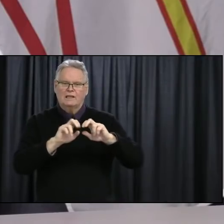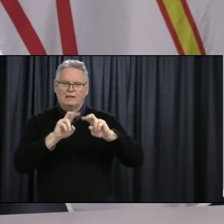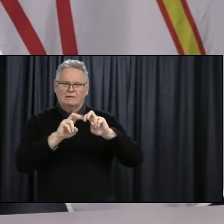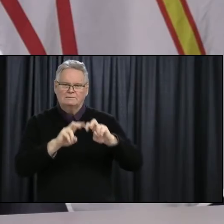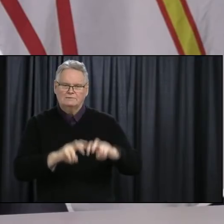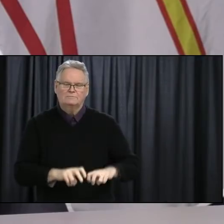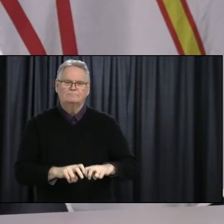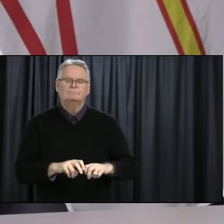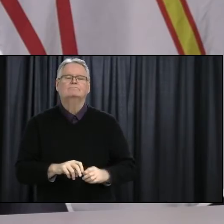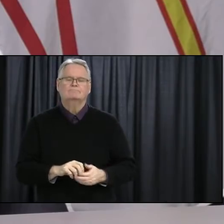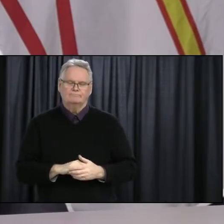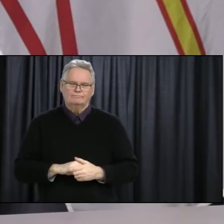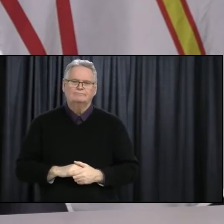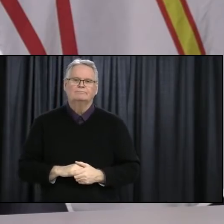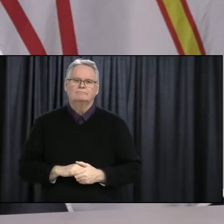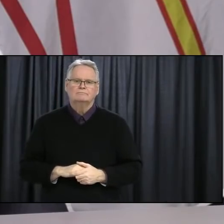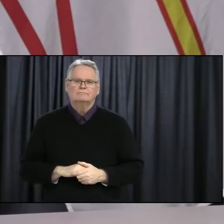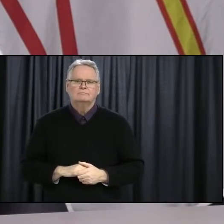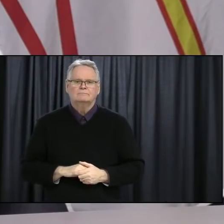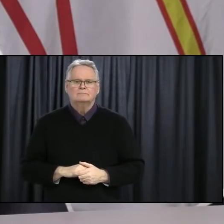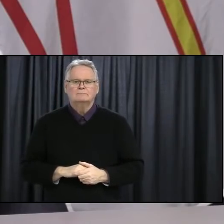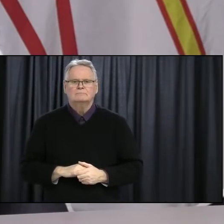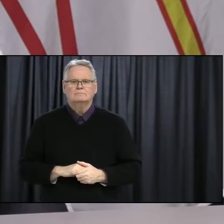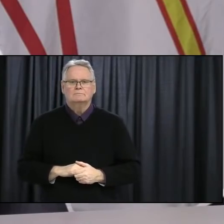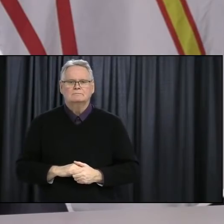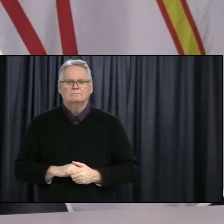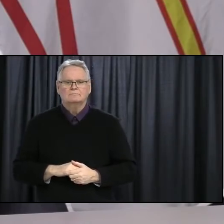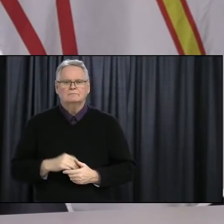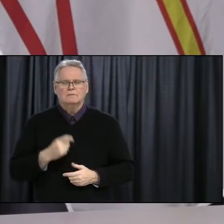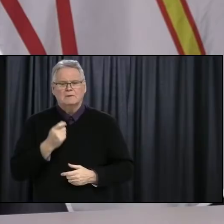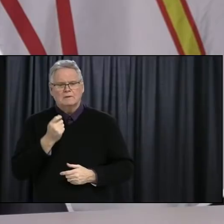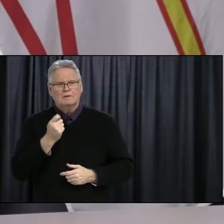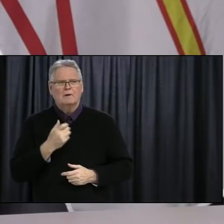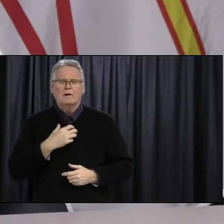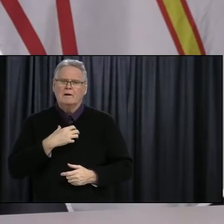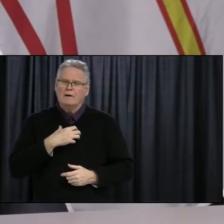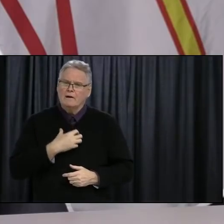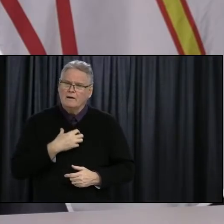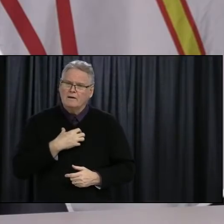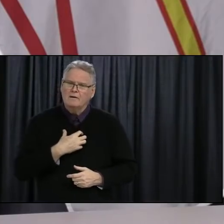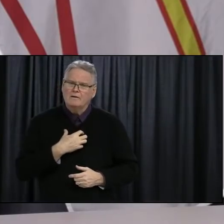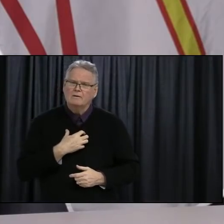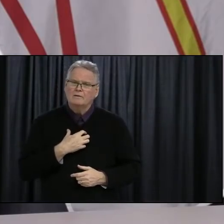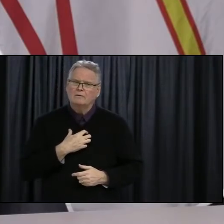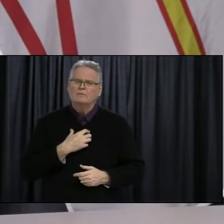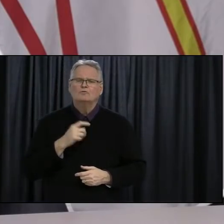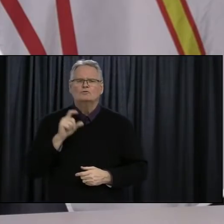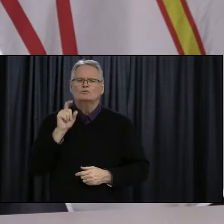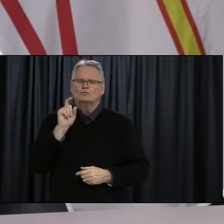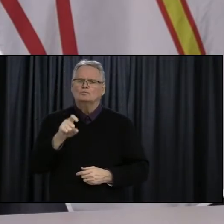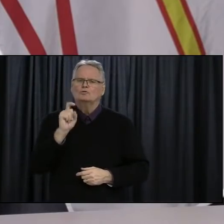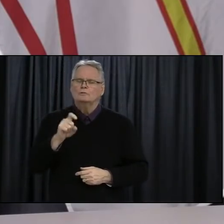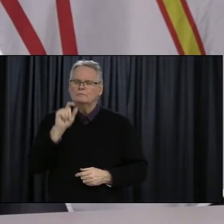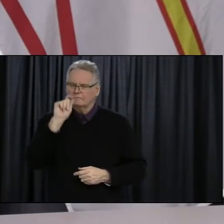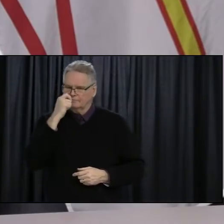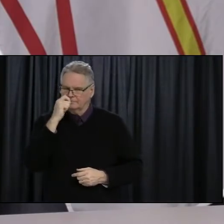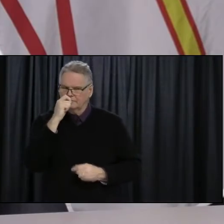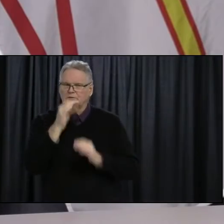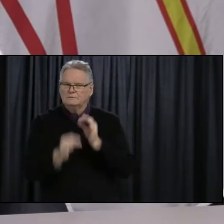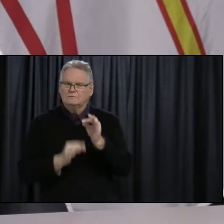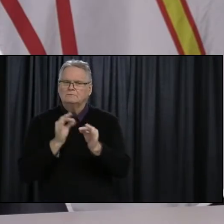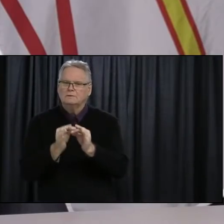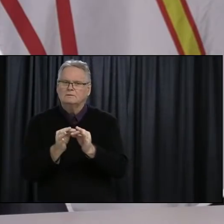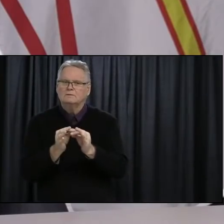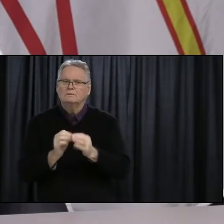cough or a fever is enough to warrant a test. You should also get tested if you have 2 or more of the following: headache,